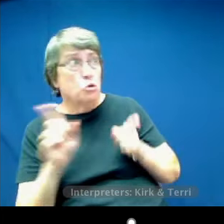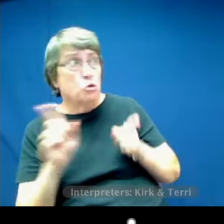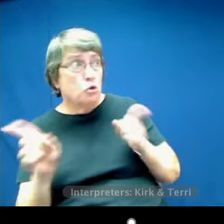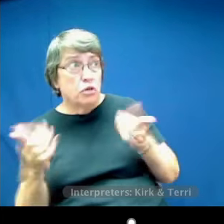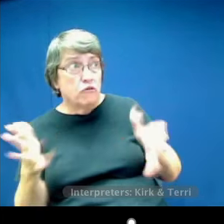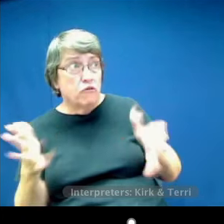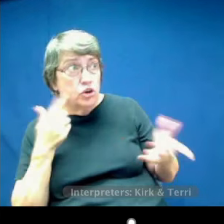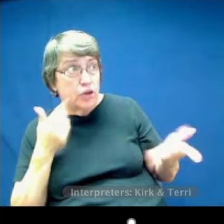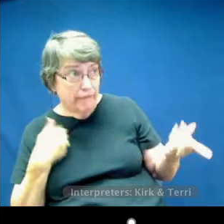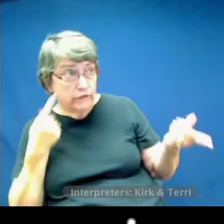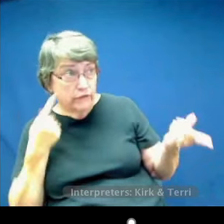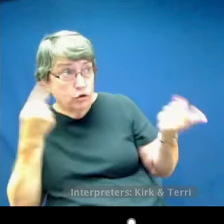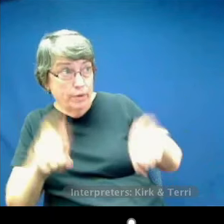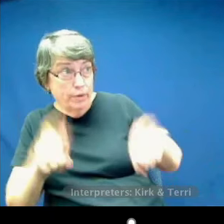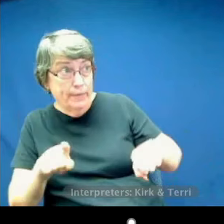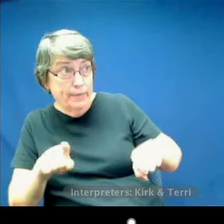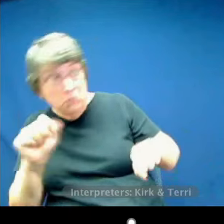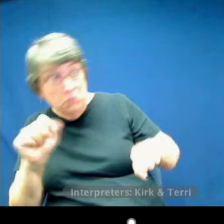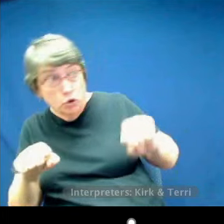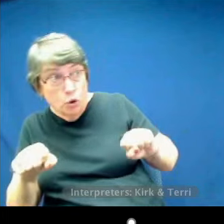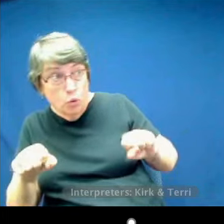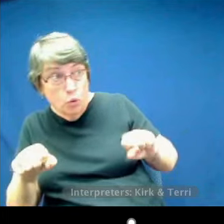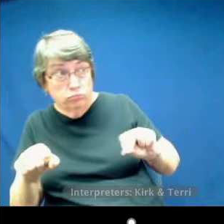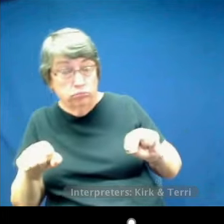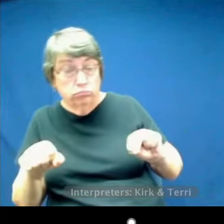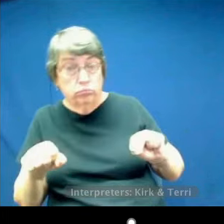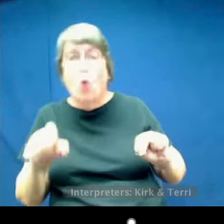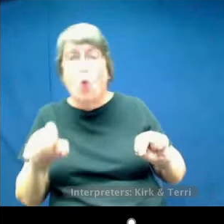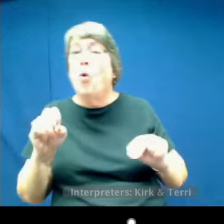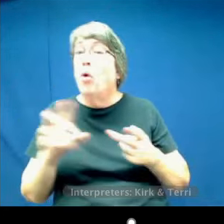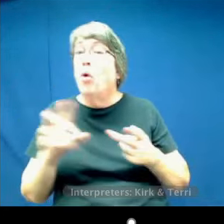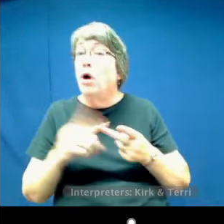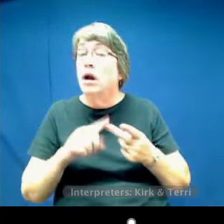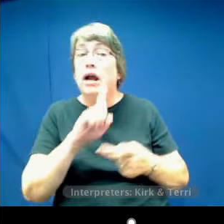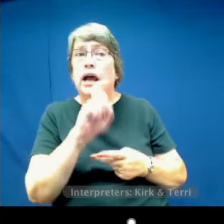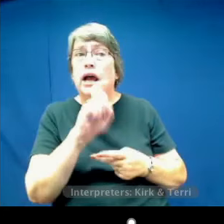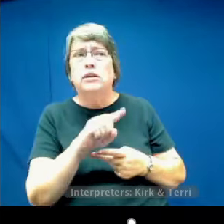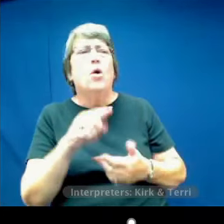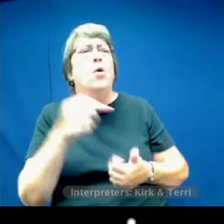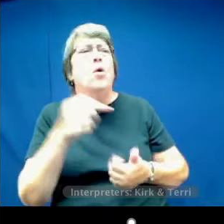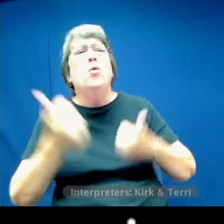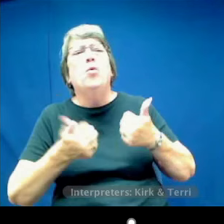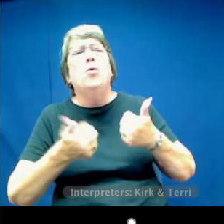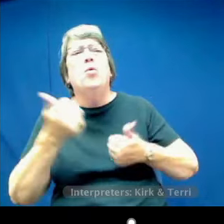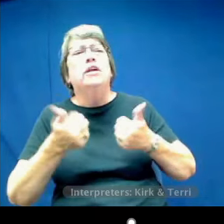Sometimes, and are there any issues that the court is going to be asked to resolve?